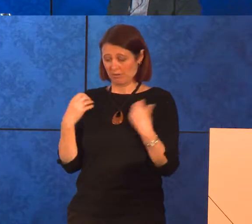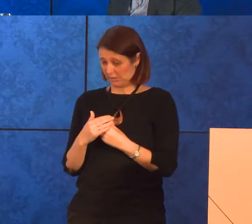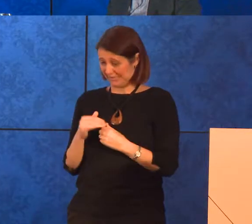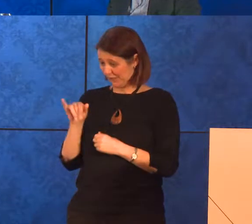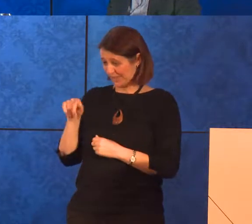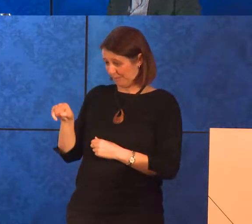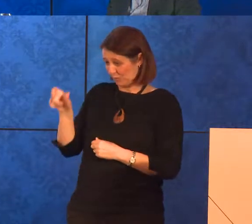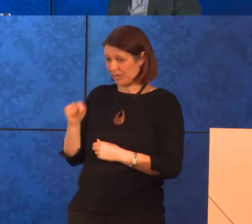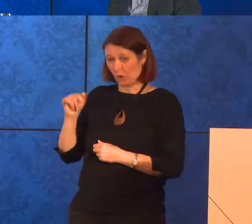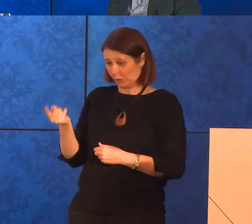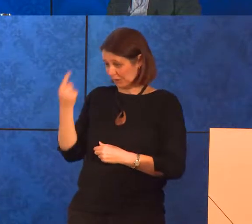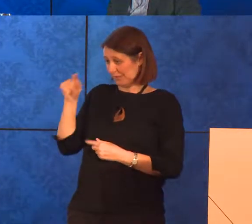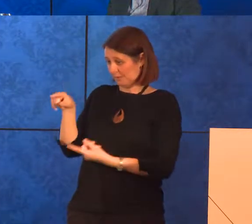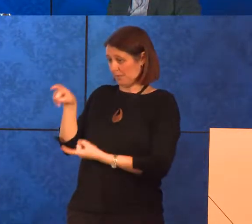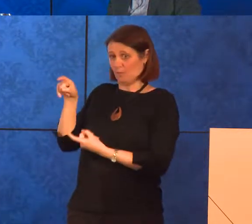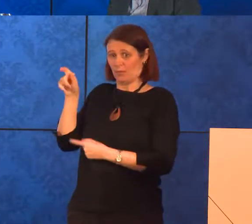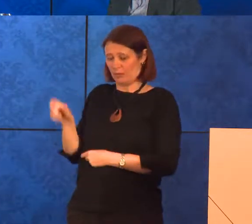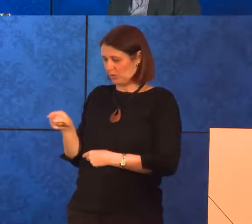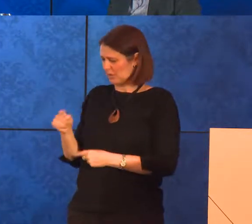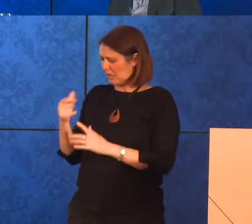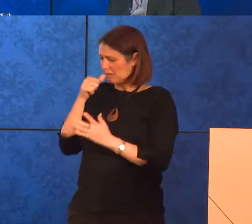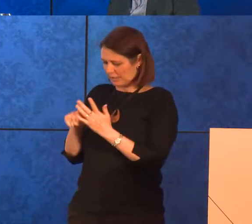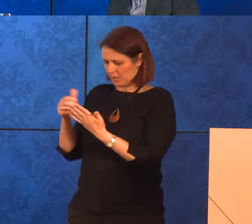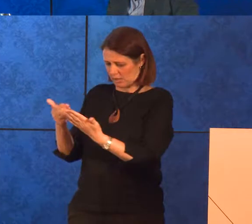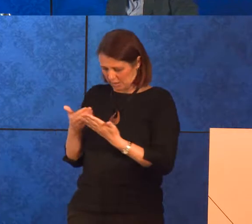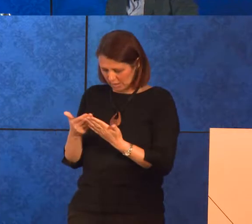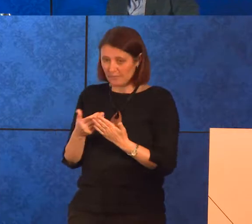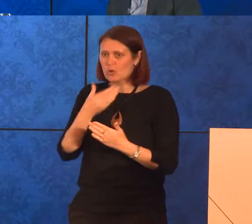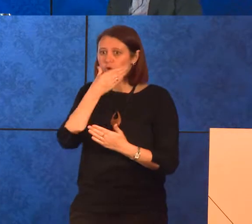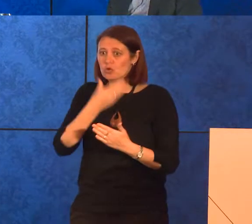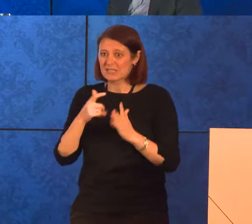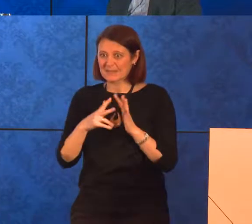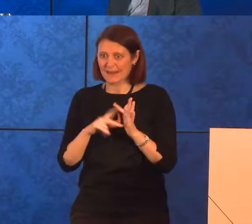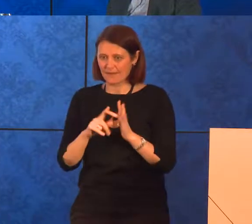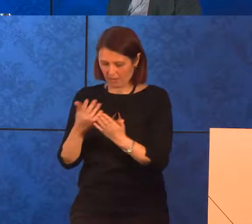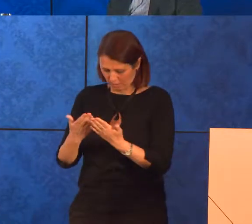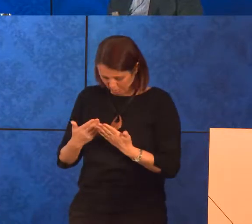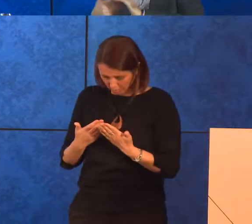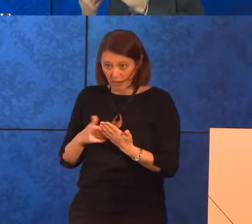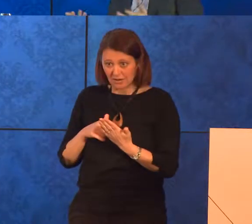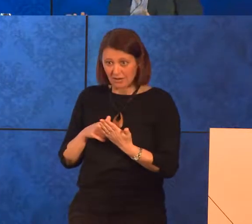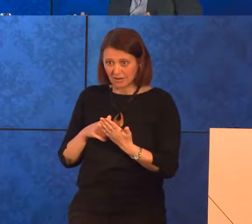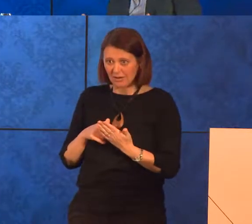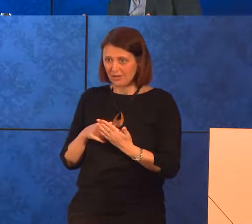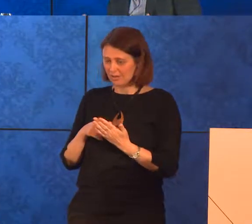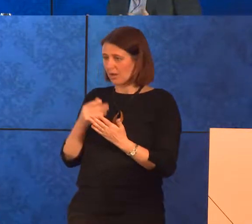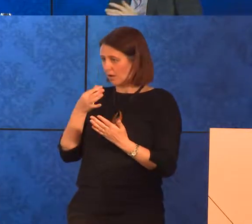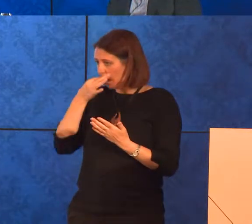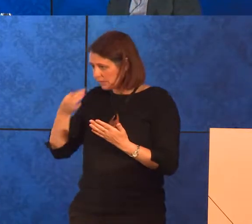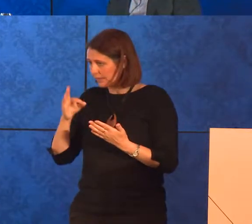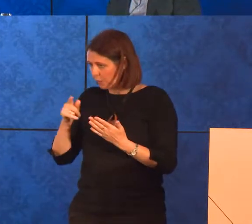been appointed, and the letter he sent me was received on Christmas Eve, I remember, and inviting a written